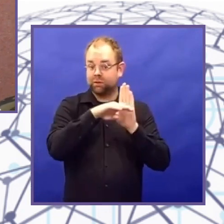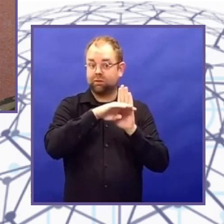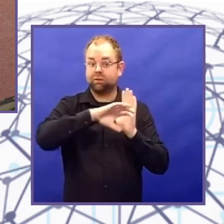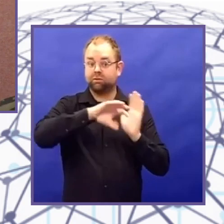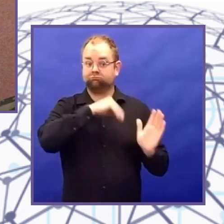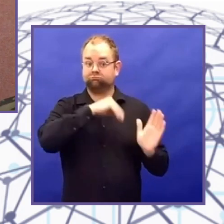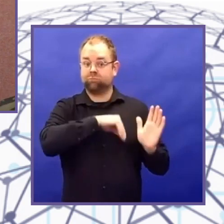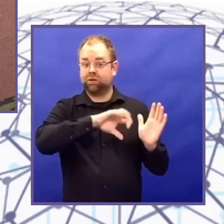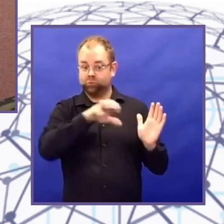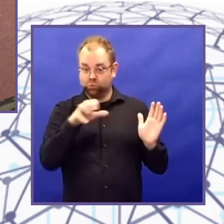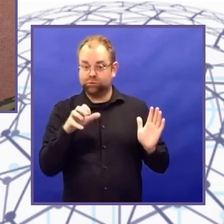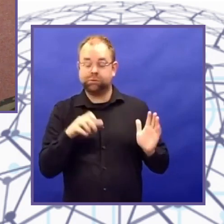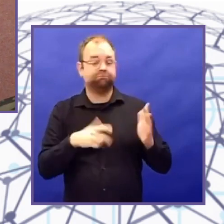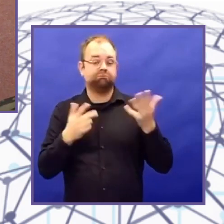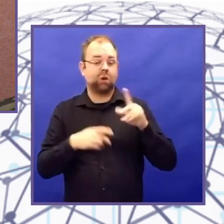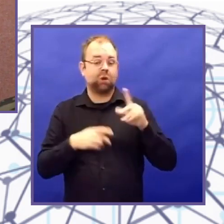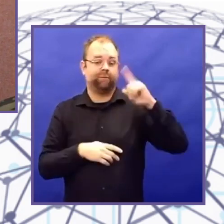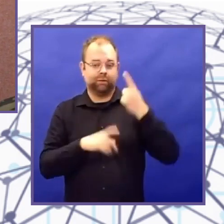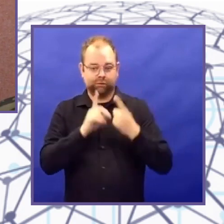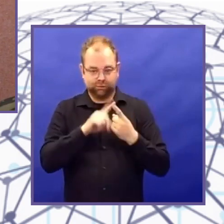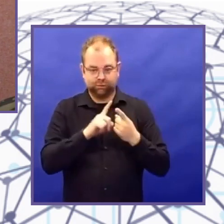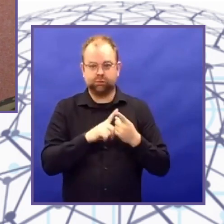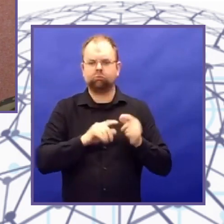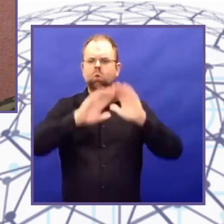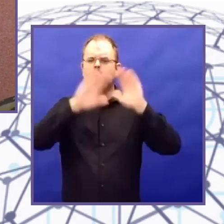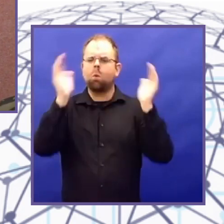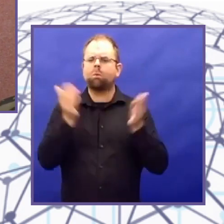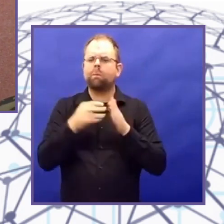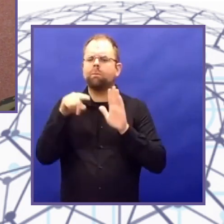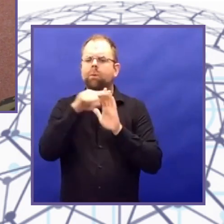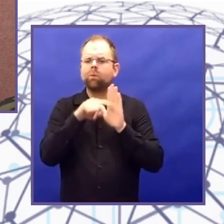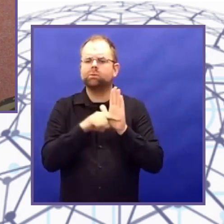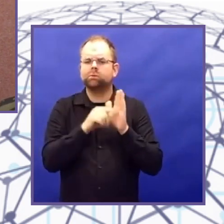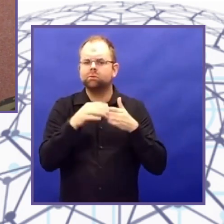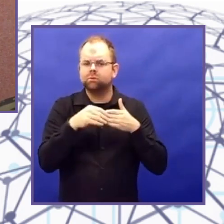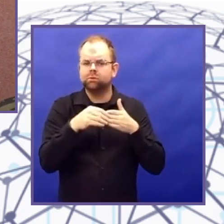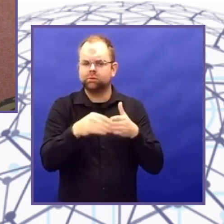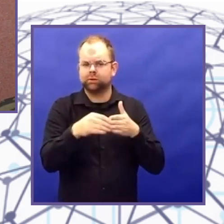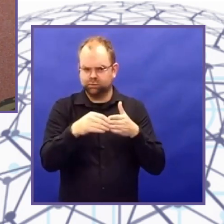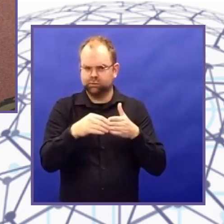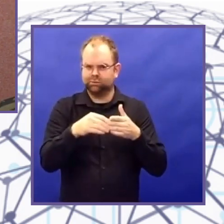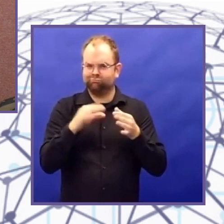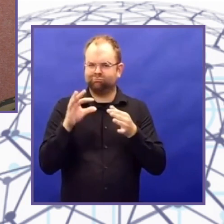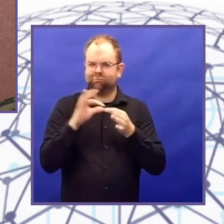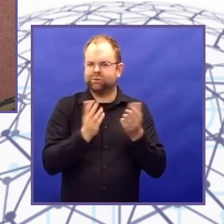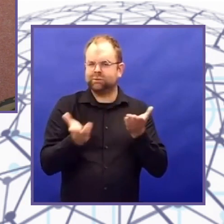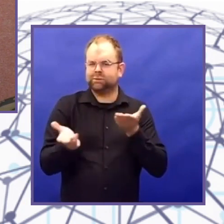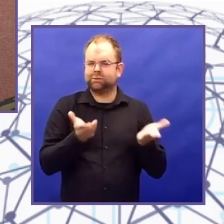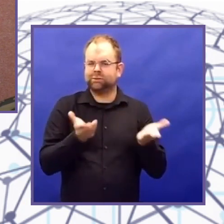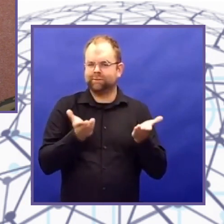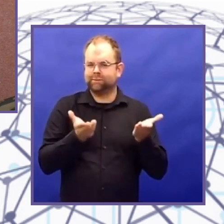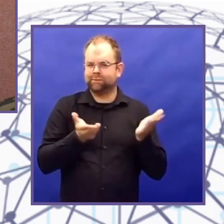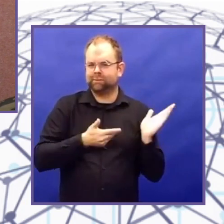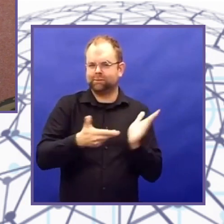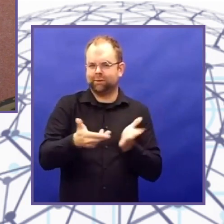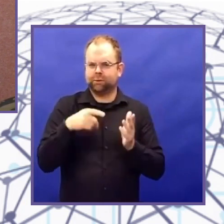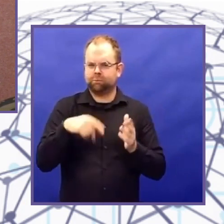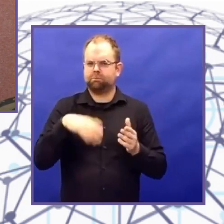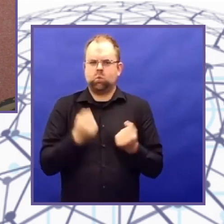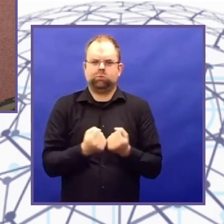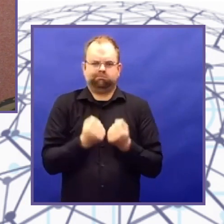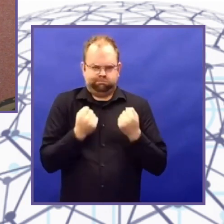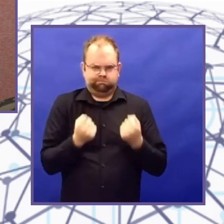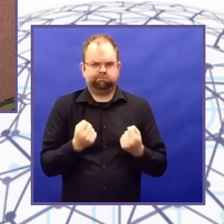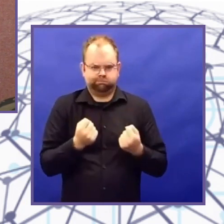Secondly, we need to support governments to strengthen hearing aid provision, including demand generation